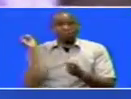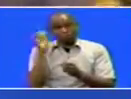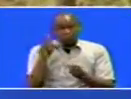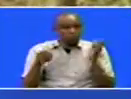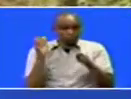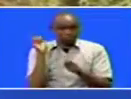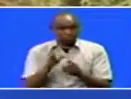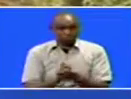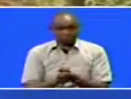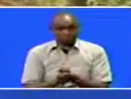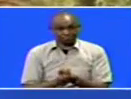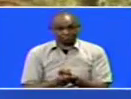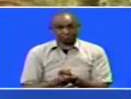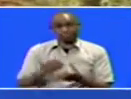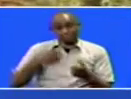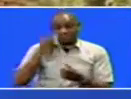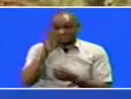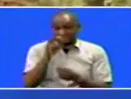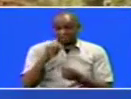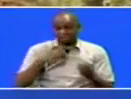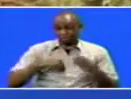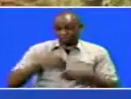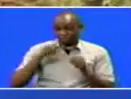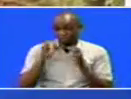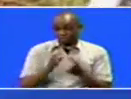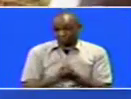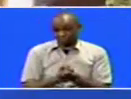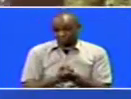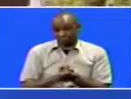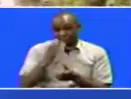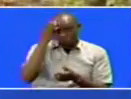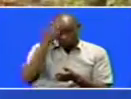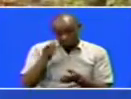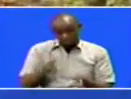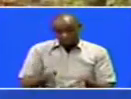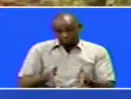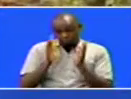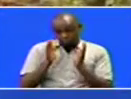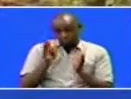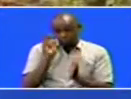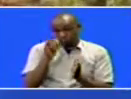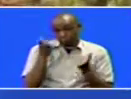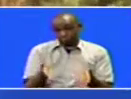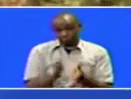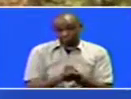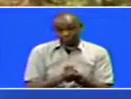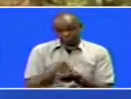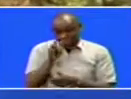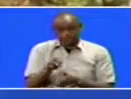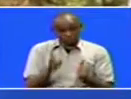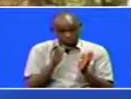kule. Ufisadi sisi hatuoni kama ufisadi iko Siaya. Kwa ajili hizi barabara ambao tunaona saa hii hapa kama